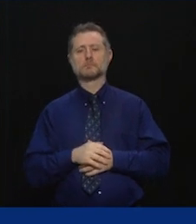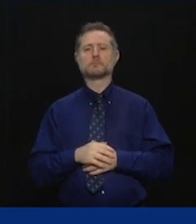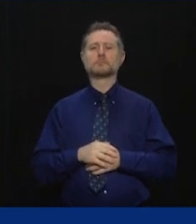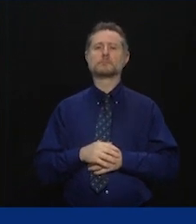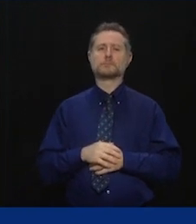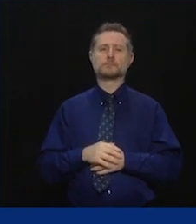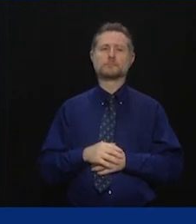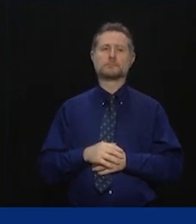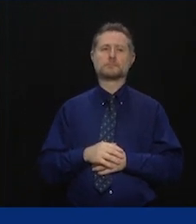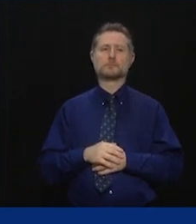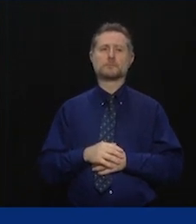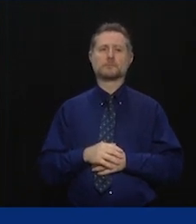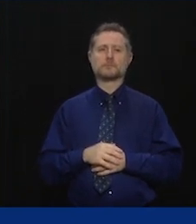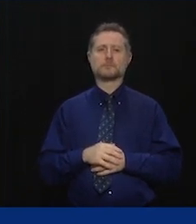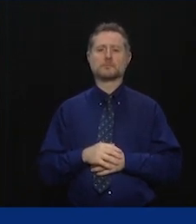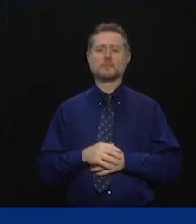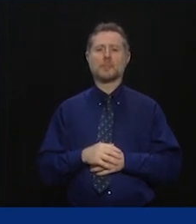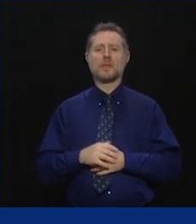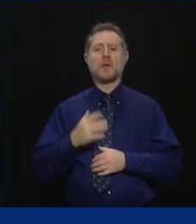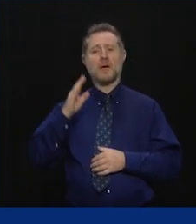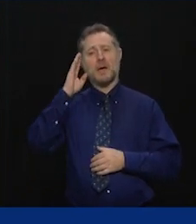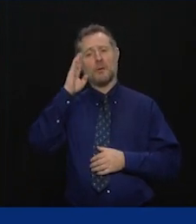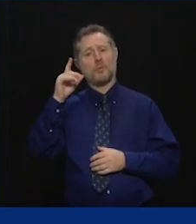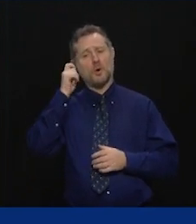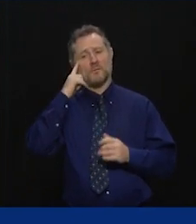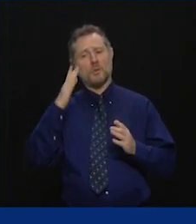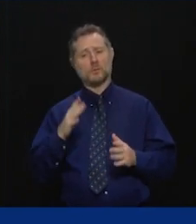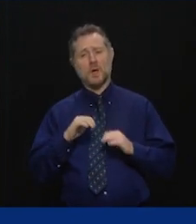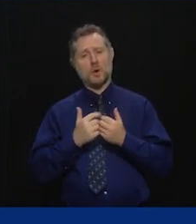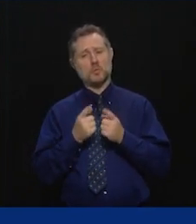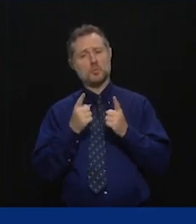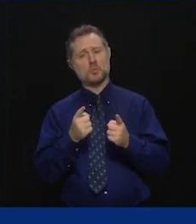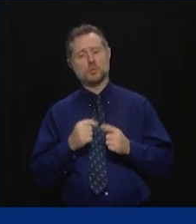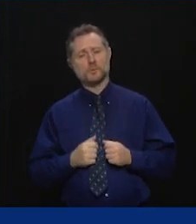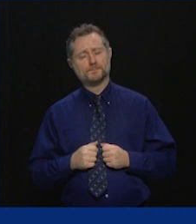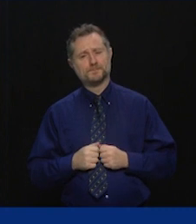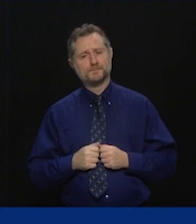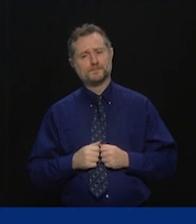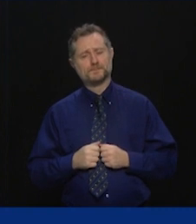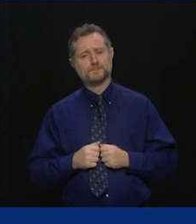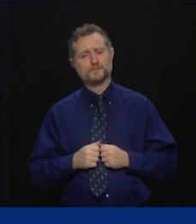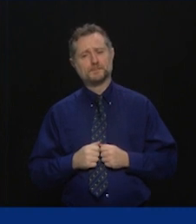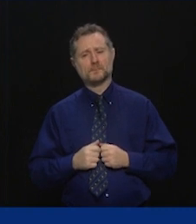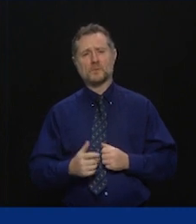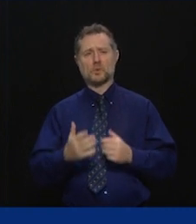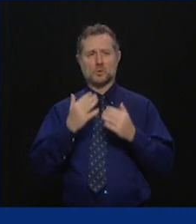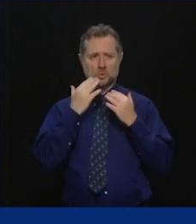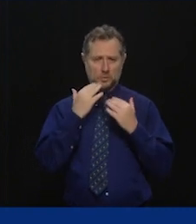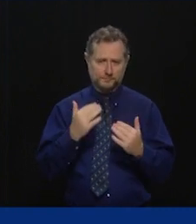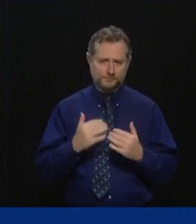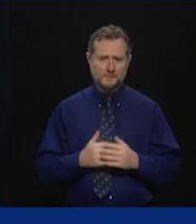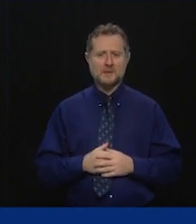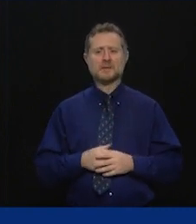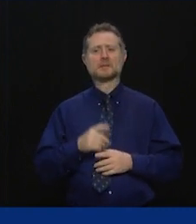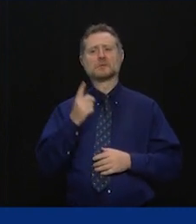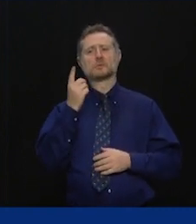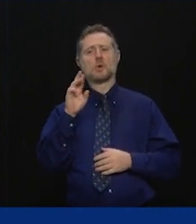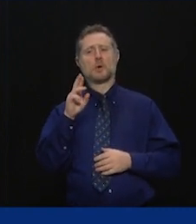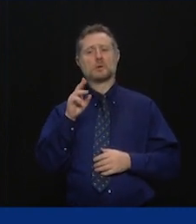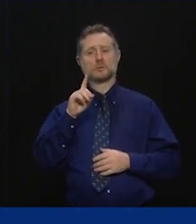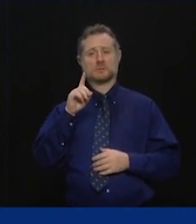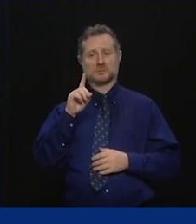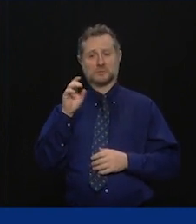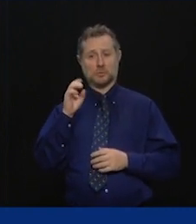Bernadette? Hi, Governor. How are you? Thank you. Very good. So Dr. Zucker has submitted his